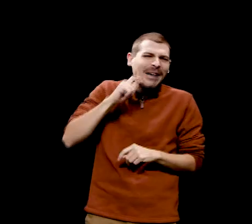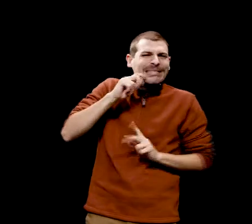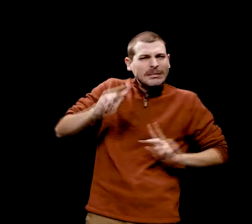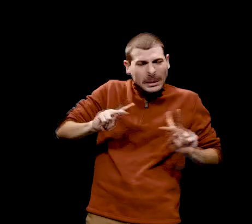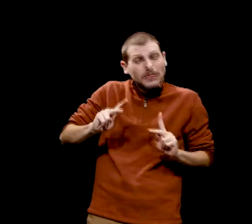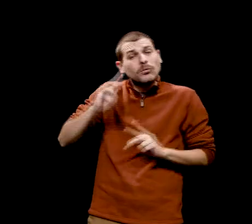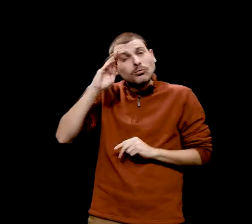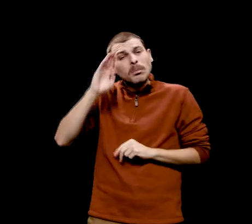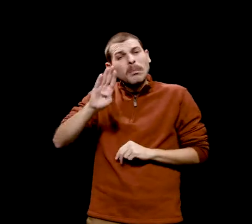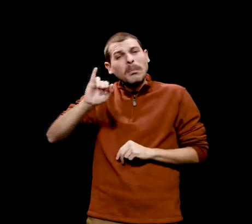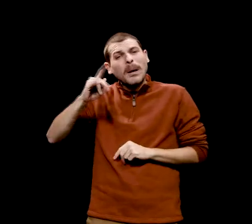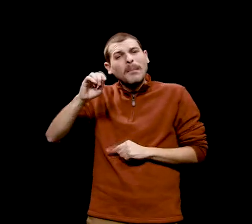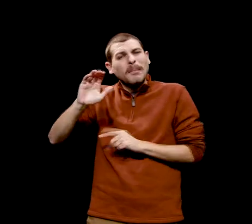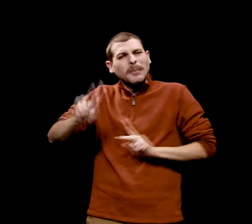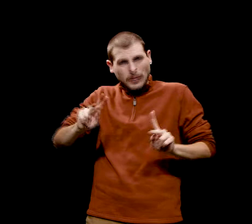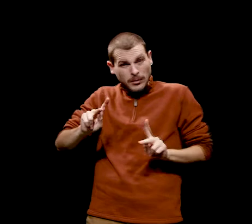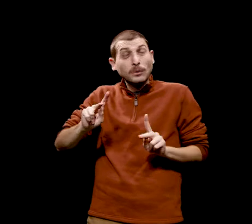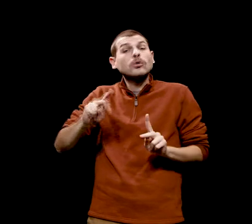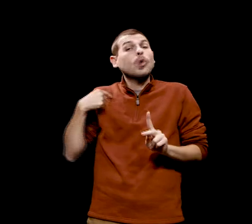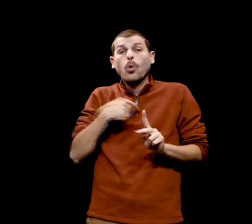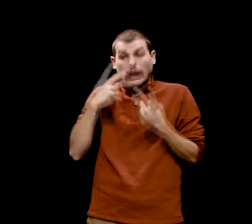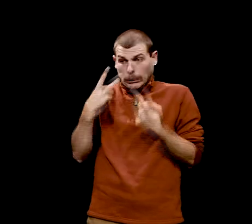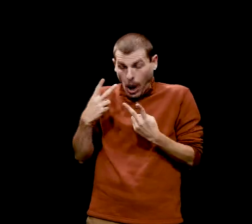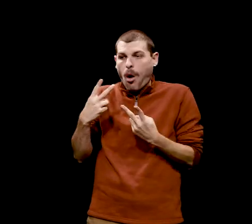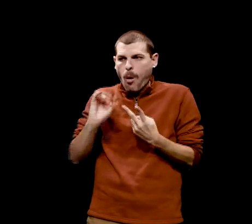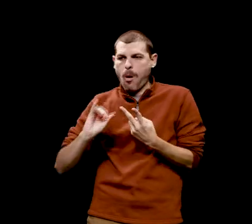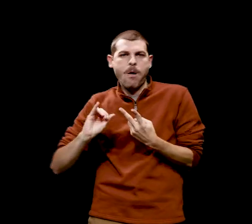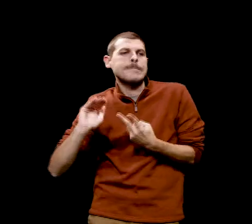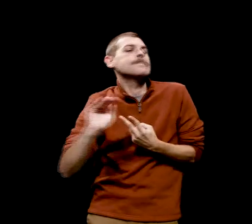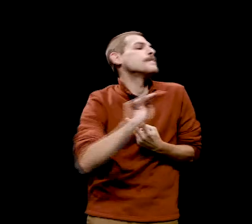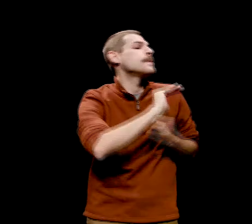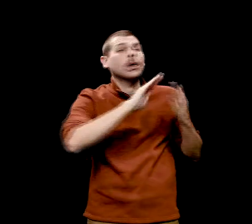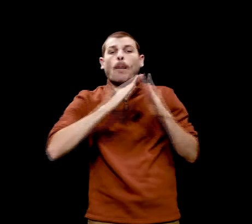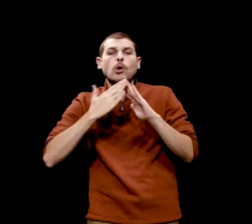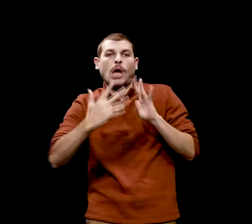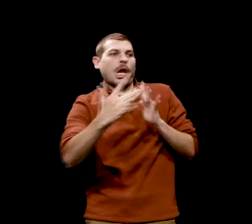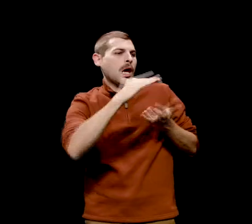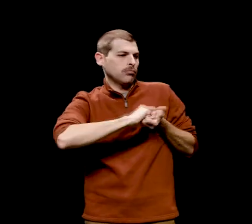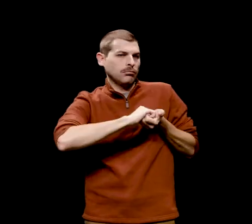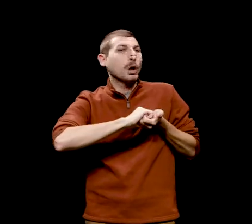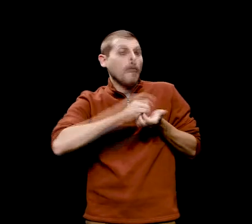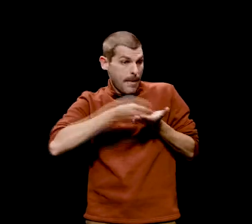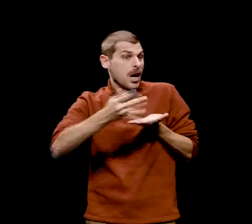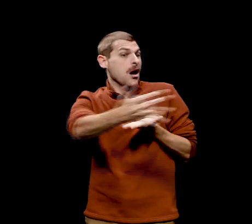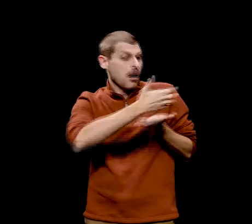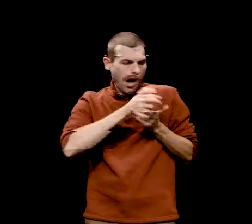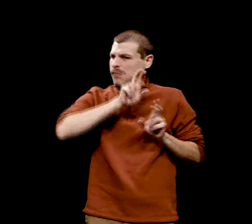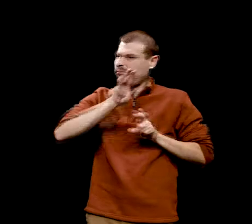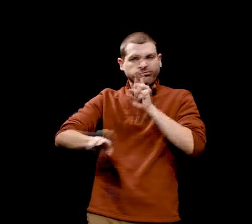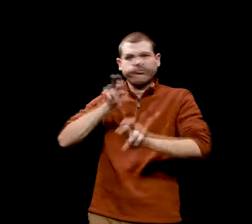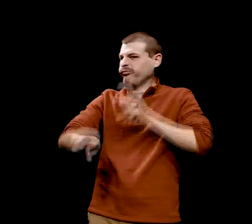of community organizations and individuals to make sure that we got dollars out the door. And we got dollars out the door before any